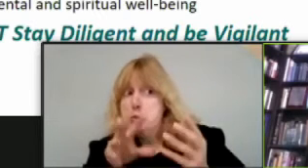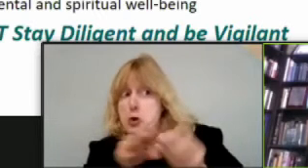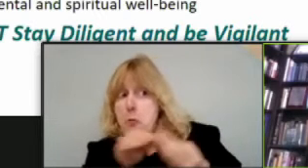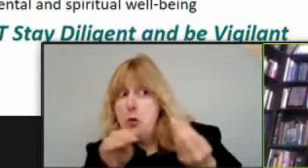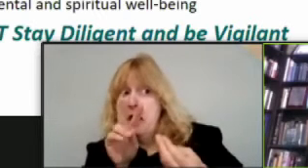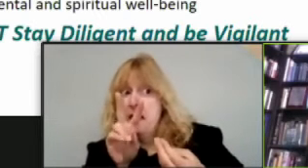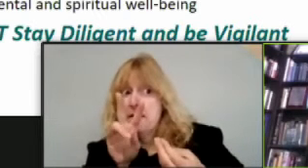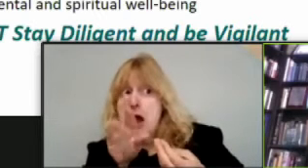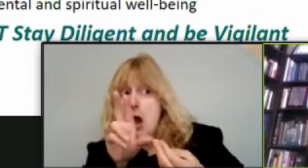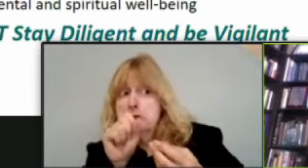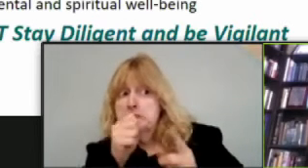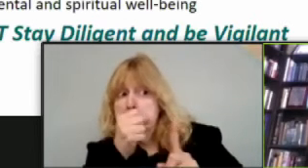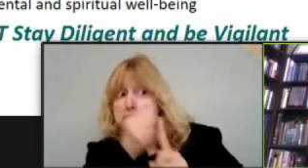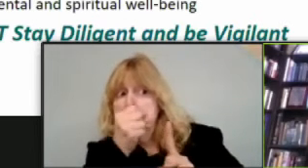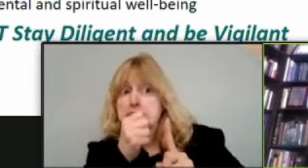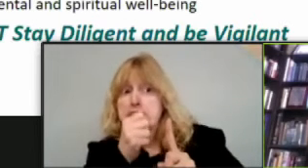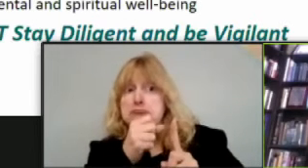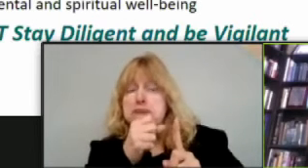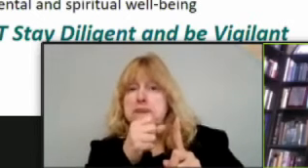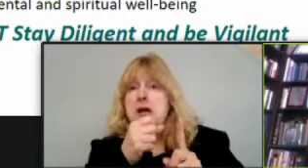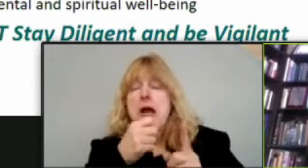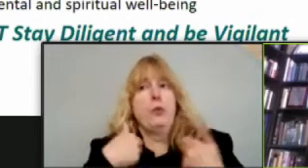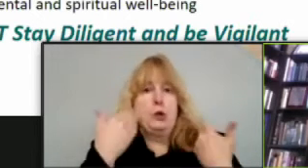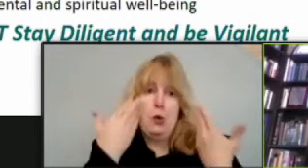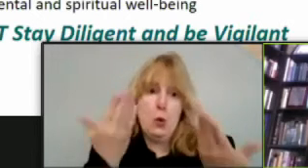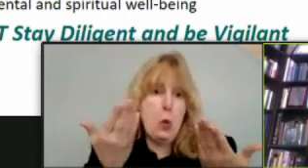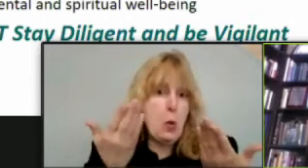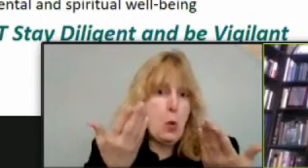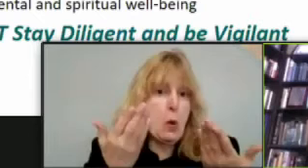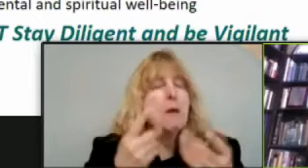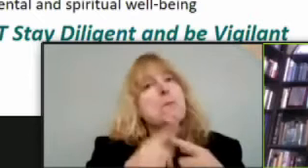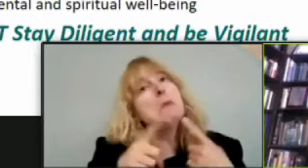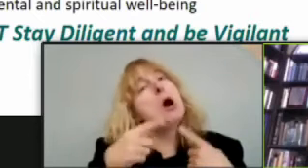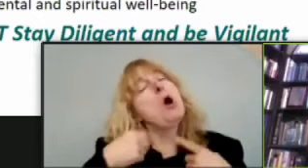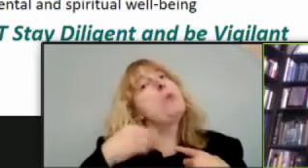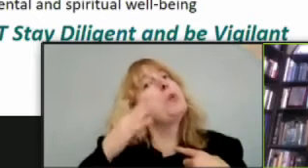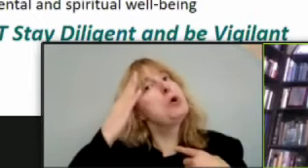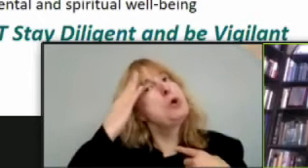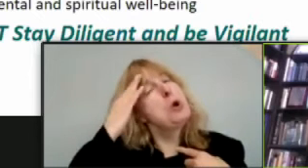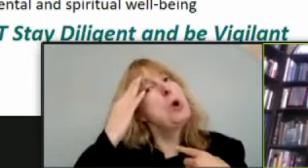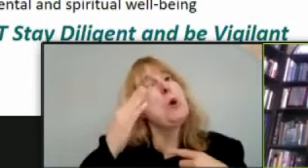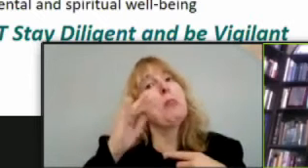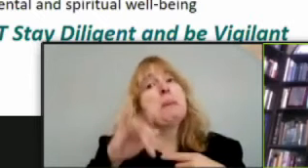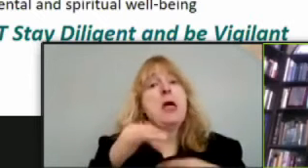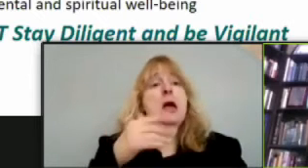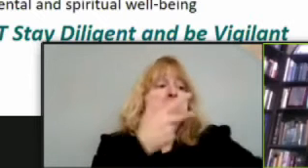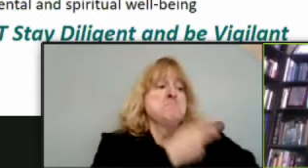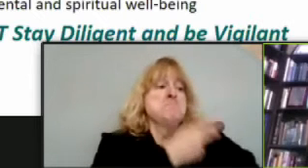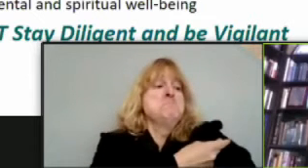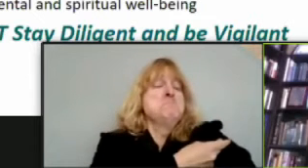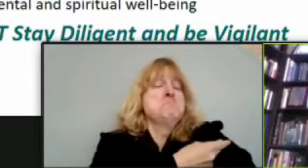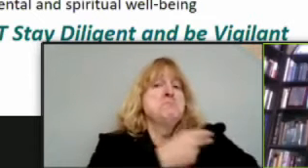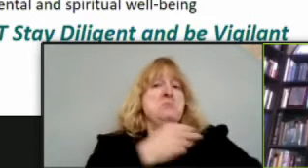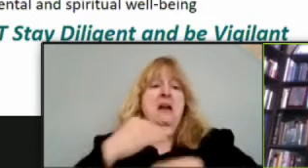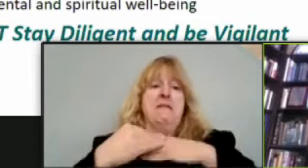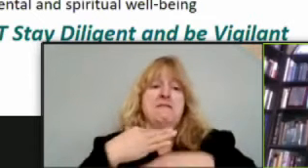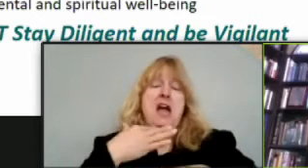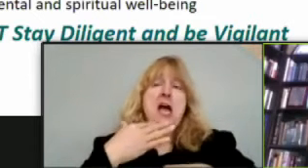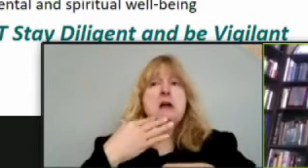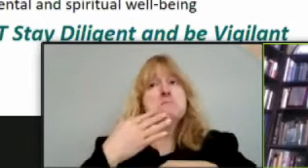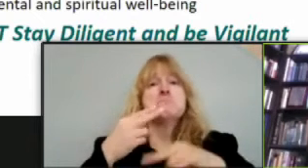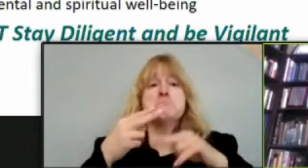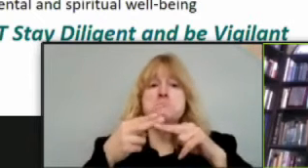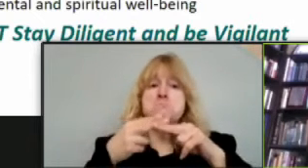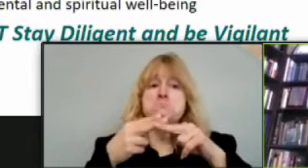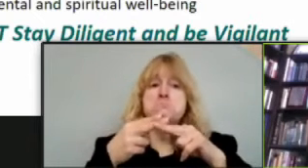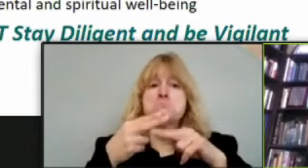short-term effects are not terrible, which is good. That's what they last within 3 to 4 days. We don't know what the long-term effects are, and we